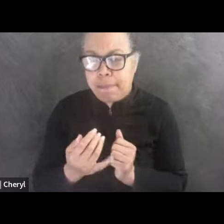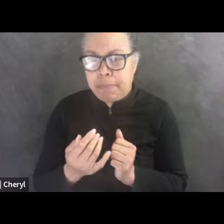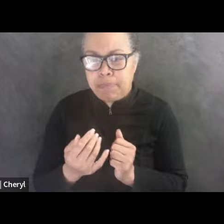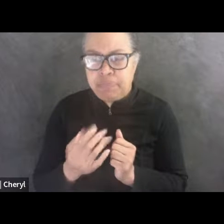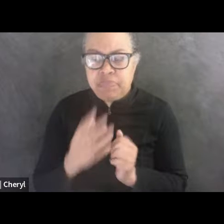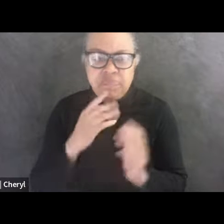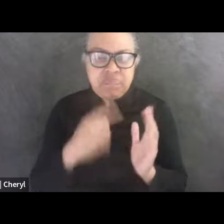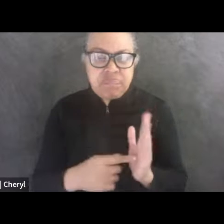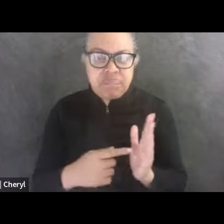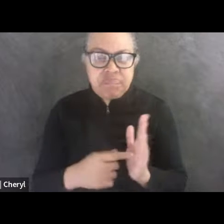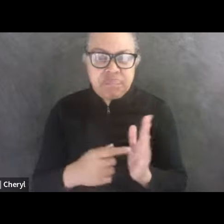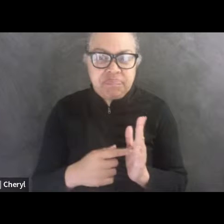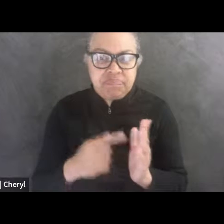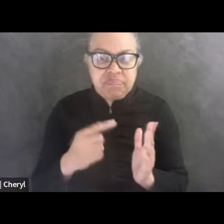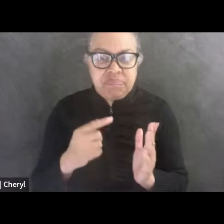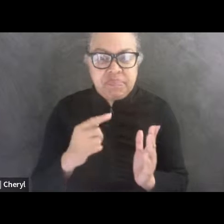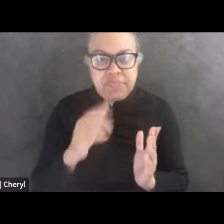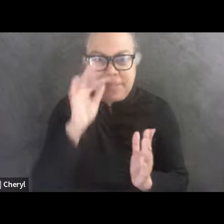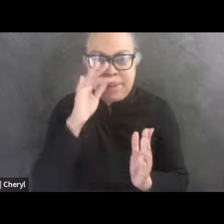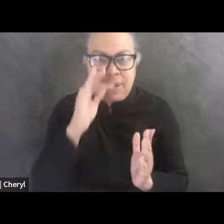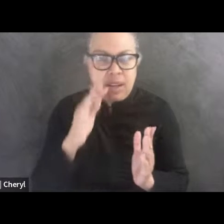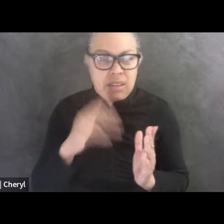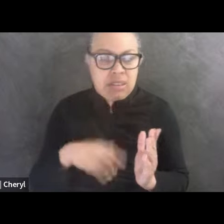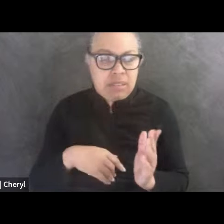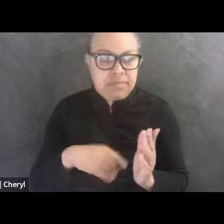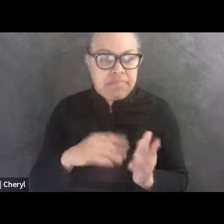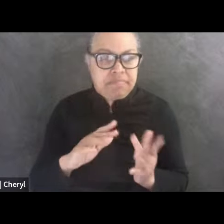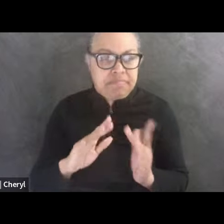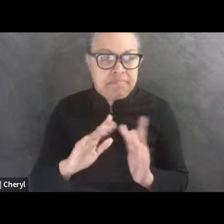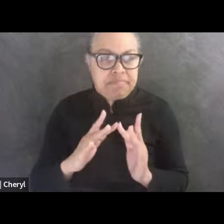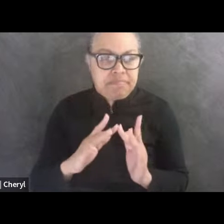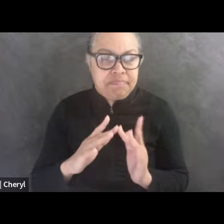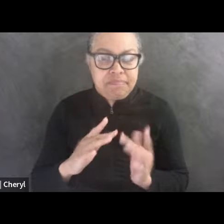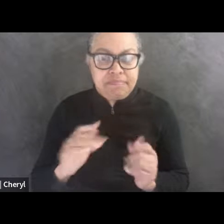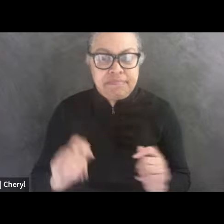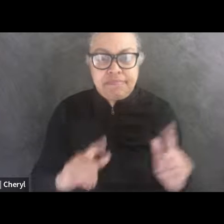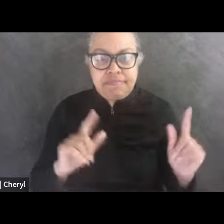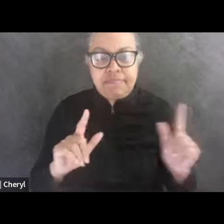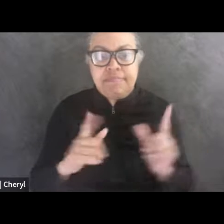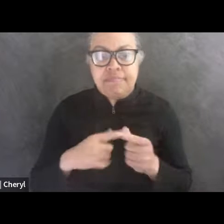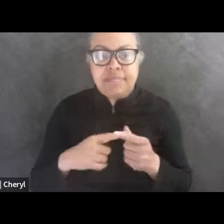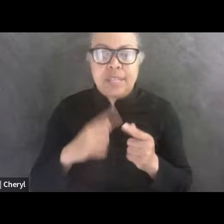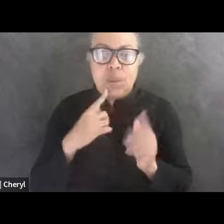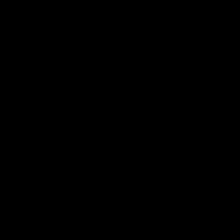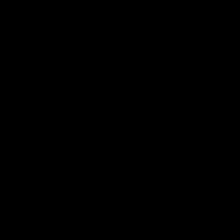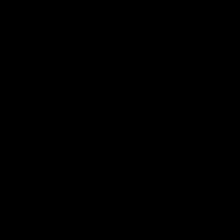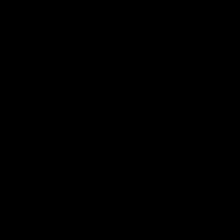share Firefox so that folks can get some context.